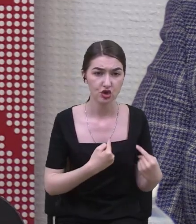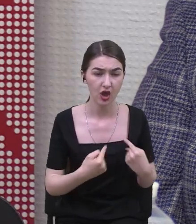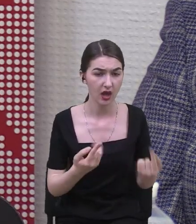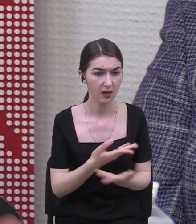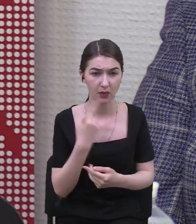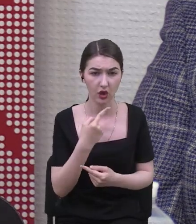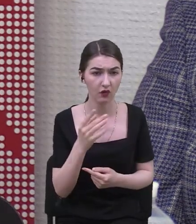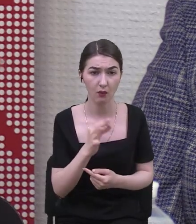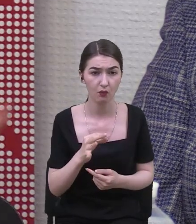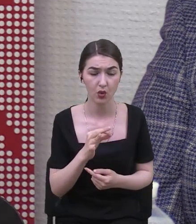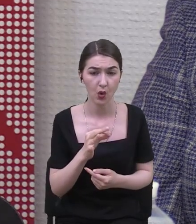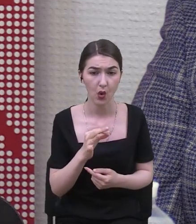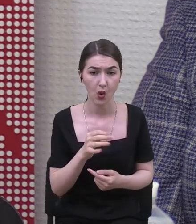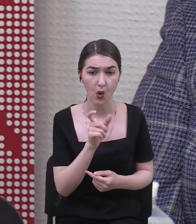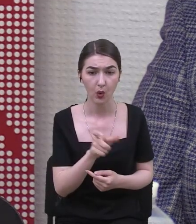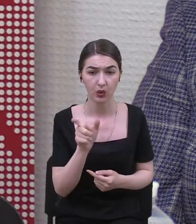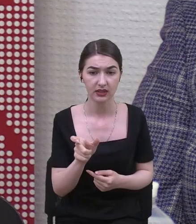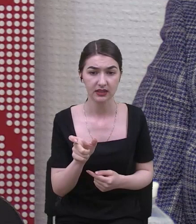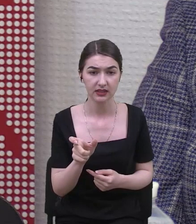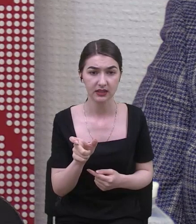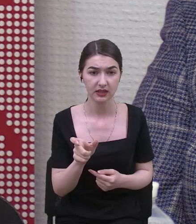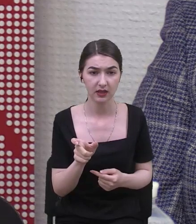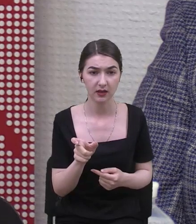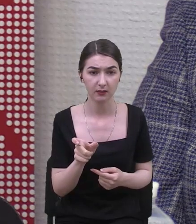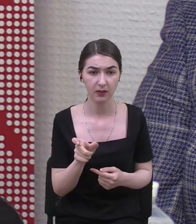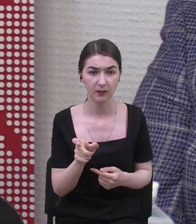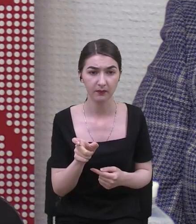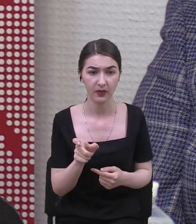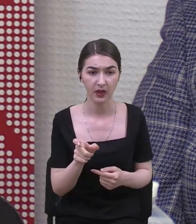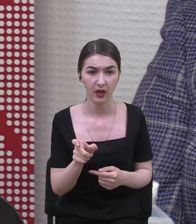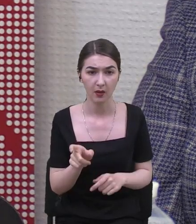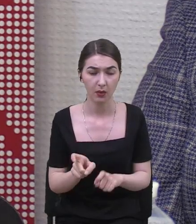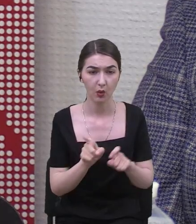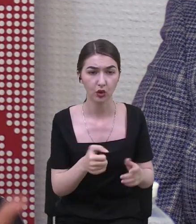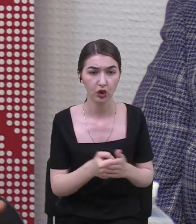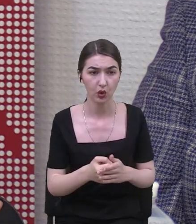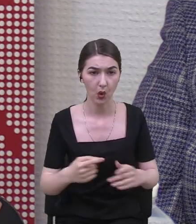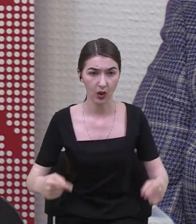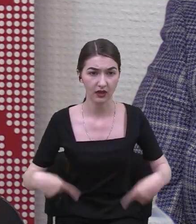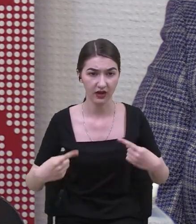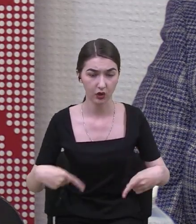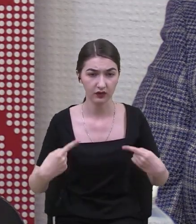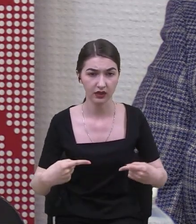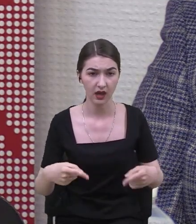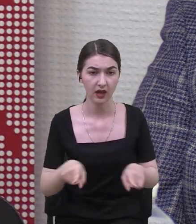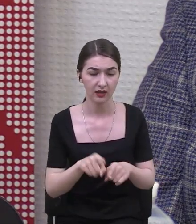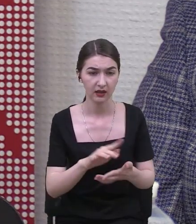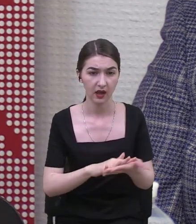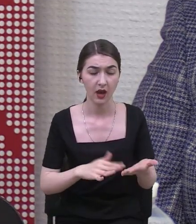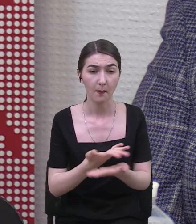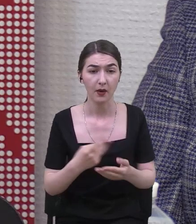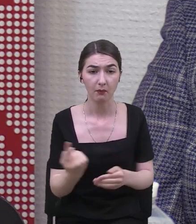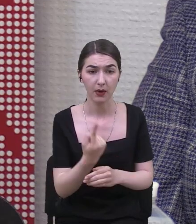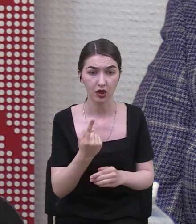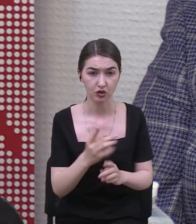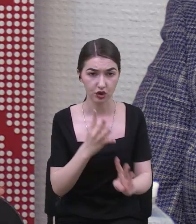to wheelchair. We are using person-first language. We are focusing on abilities and not disabilities, right?